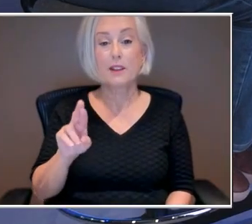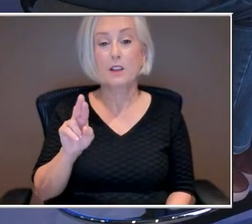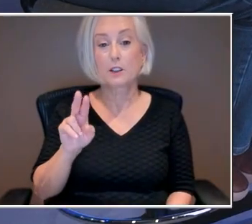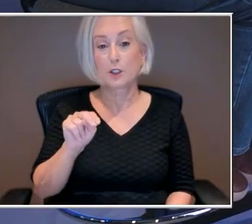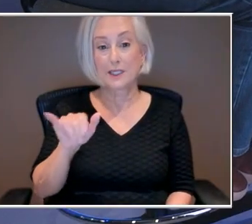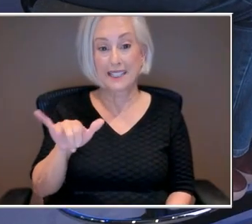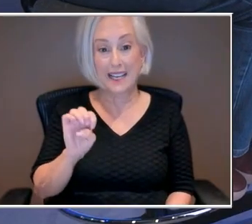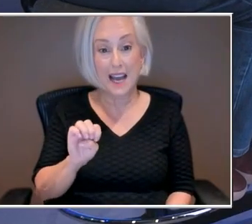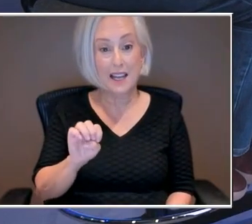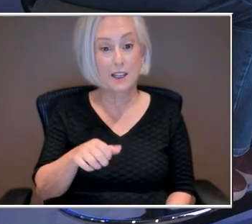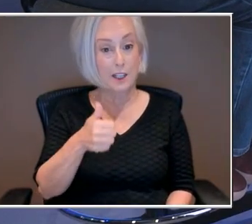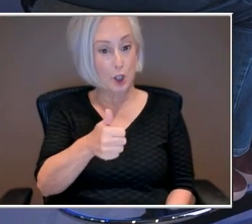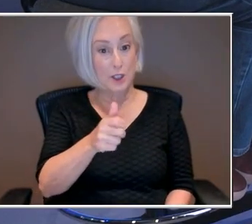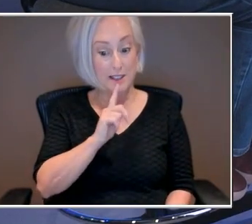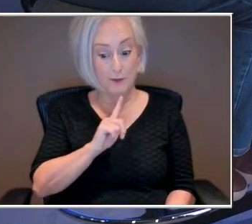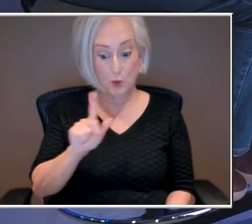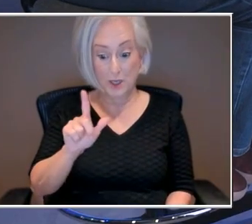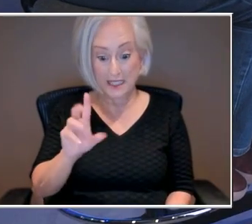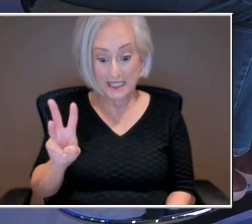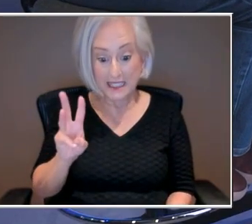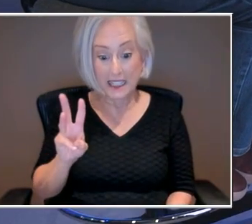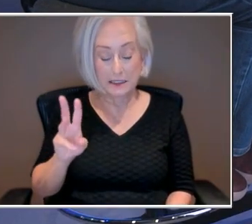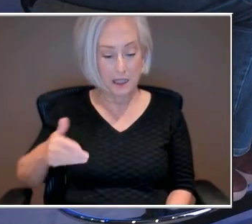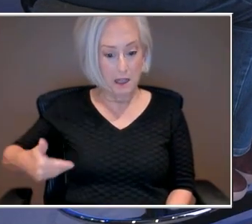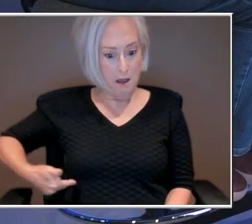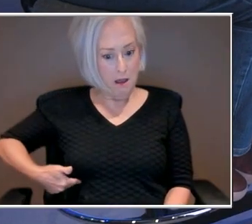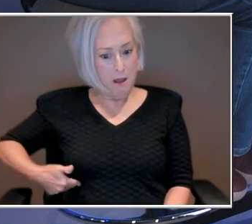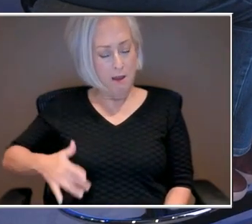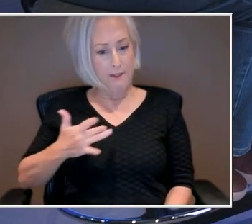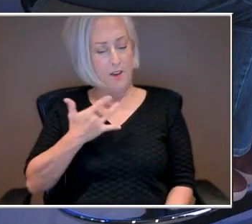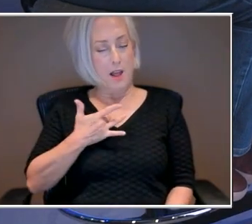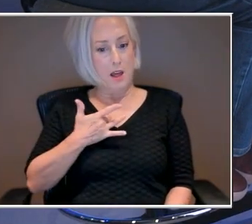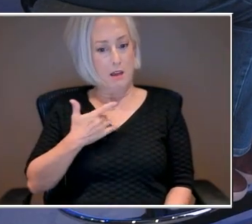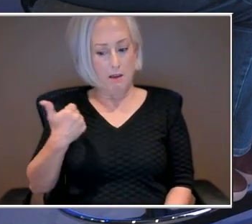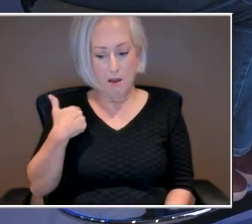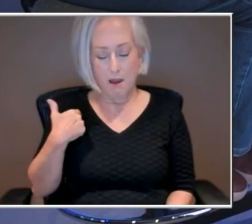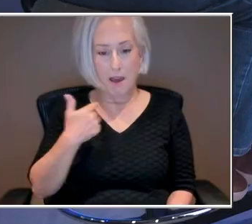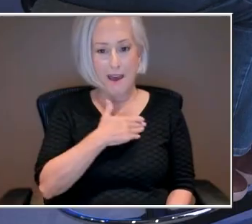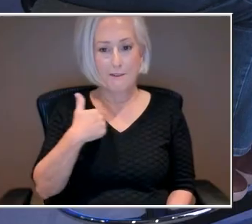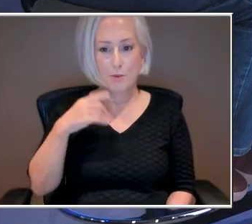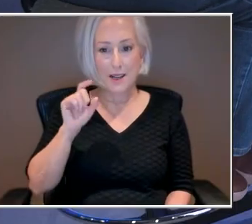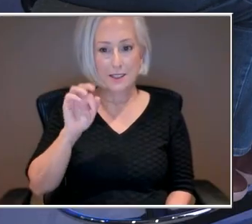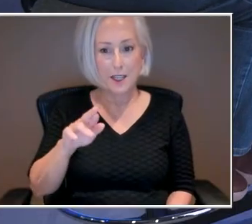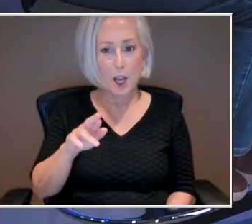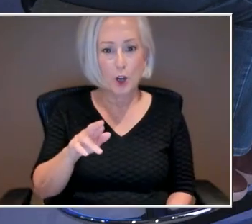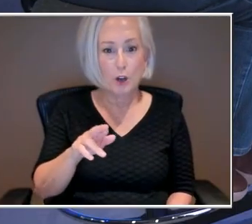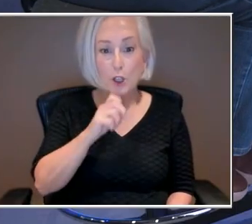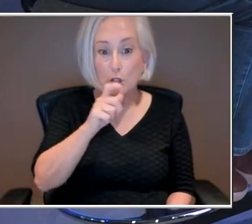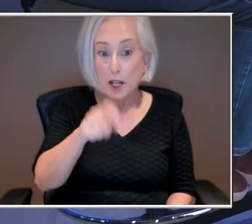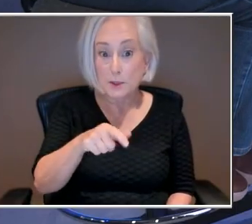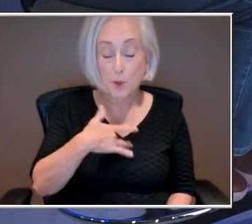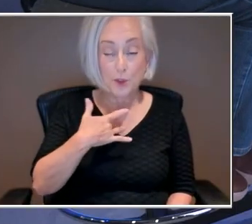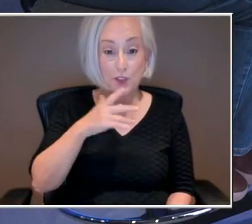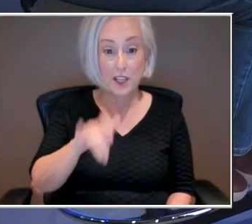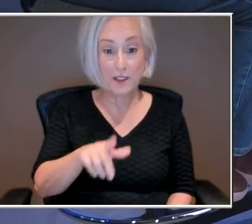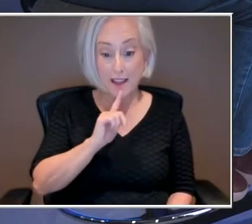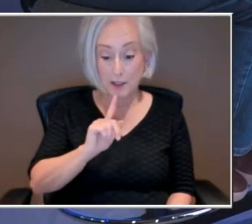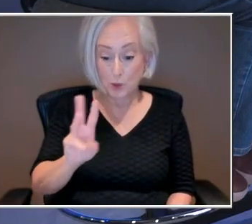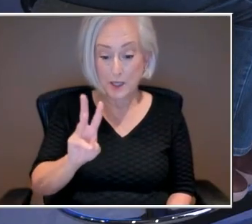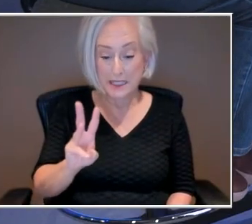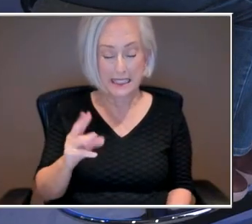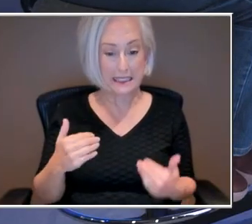a gut feeling of breast cancer, I don't feel like we're supposed to have a gut feeling of breast cancer at that young age. So, I mean, what percentage